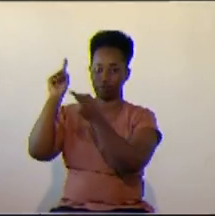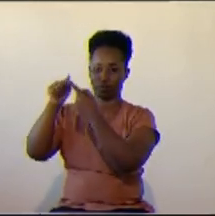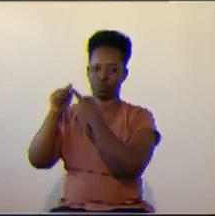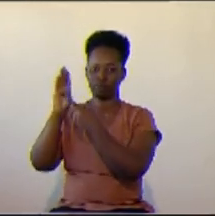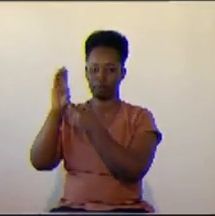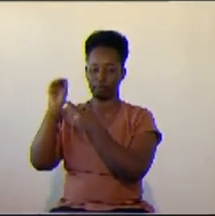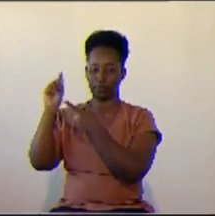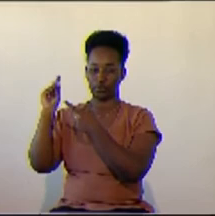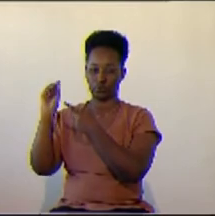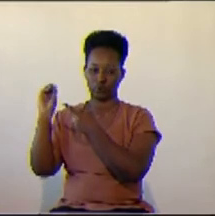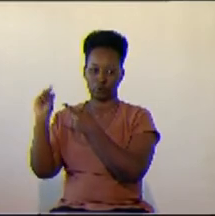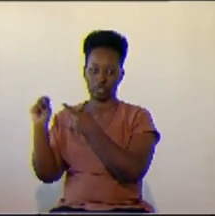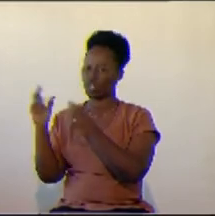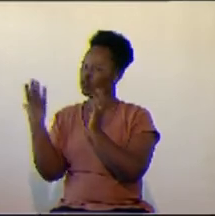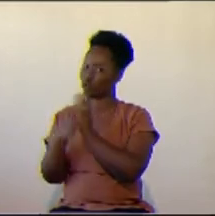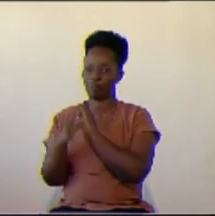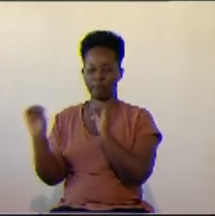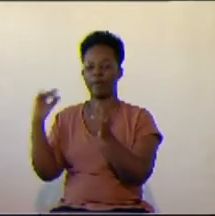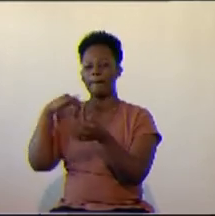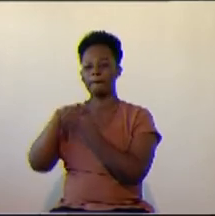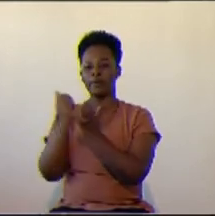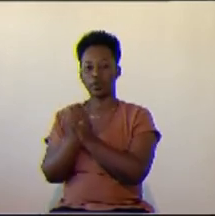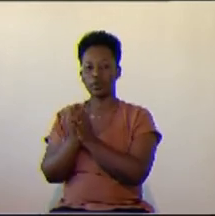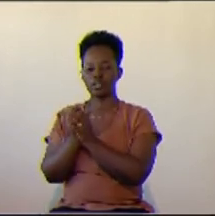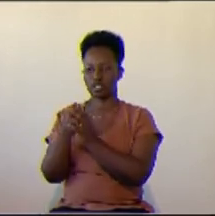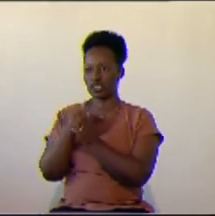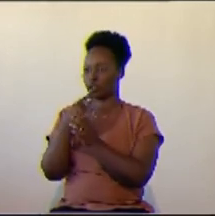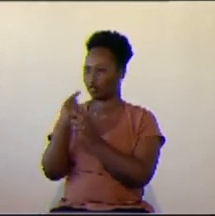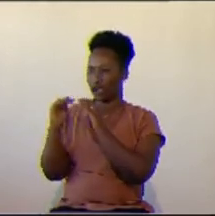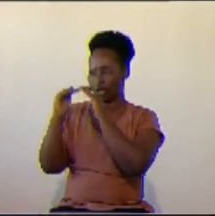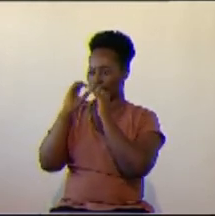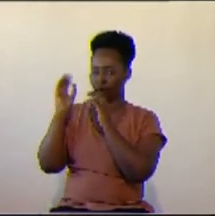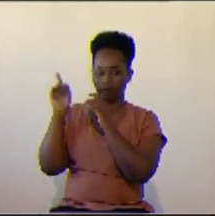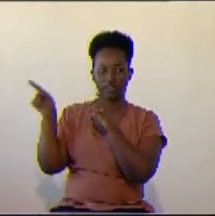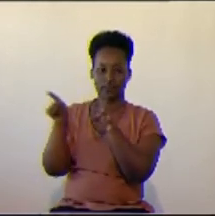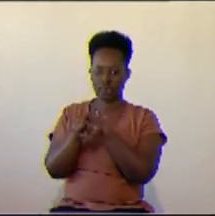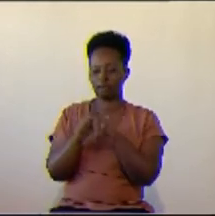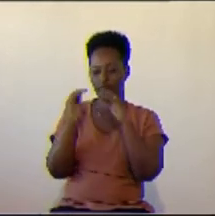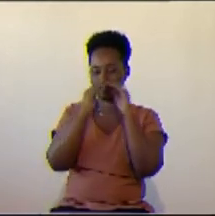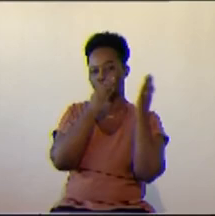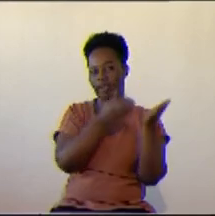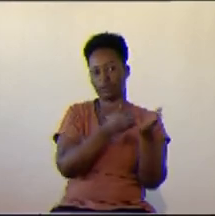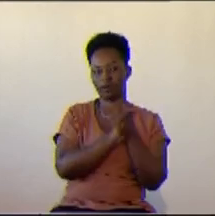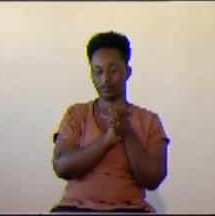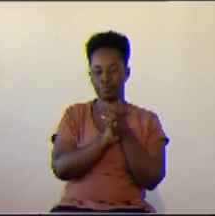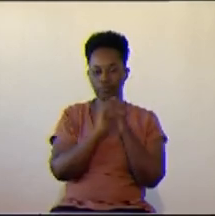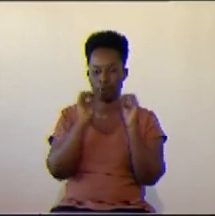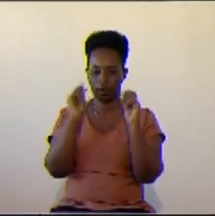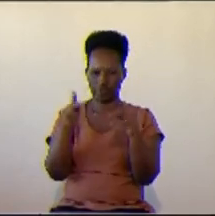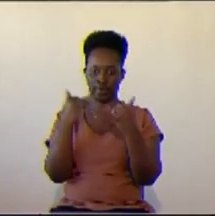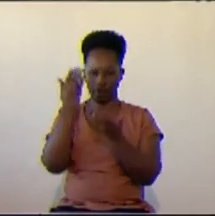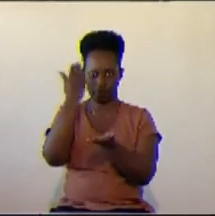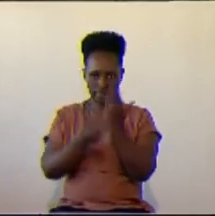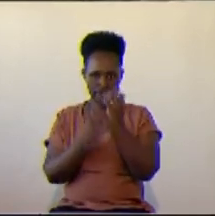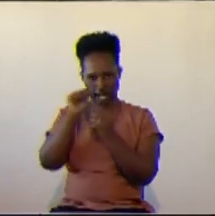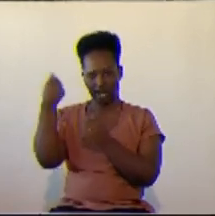problem, okay? Because I'm assuming that the level of this is the same as the level of that. Okay, let's measure the